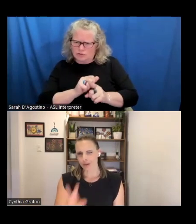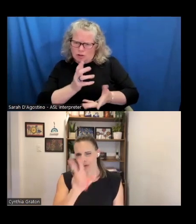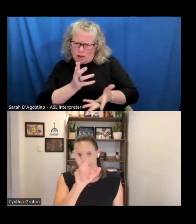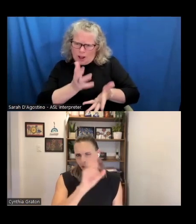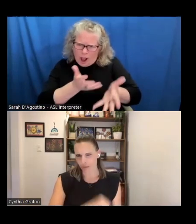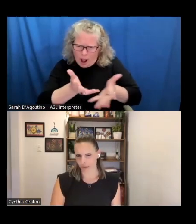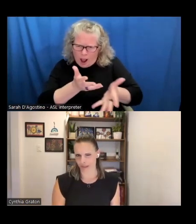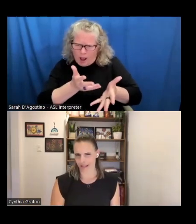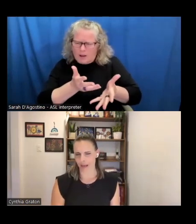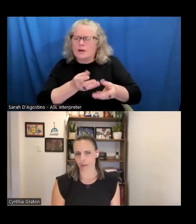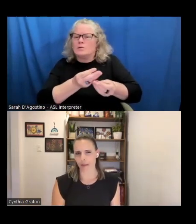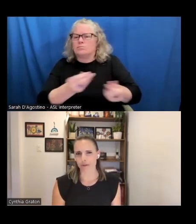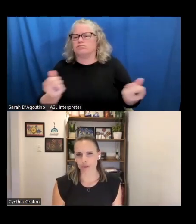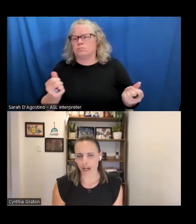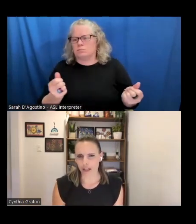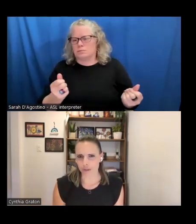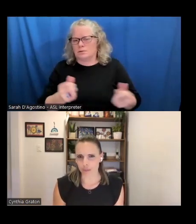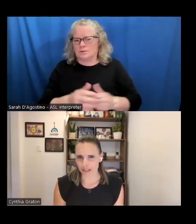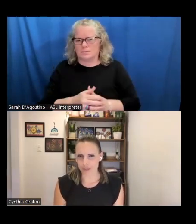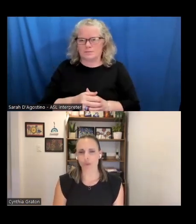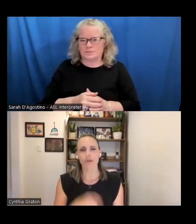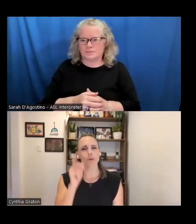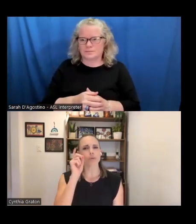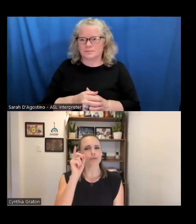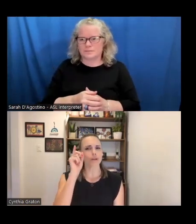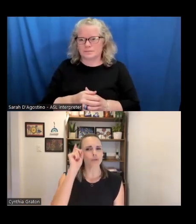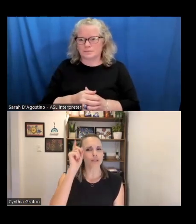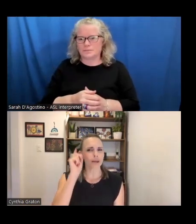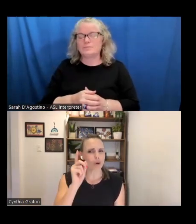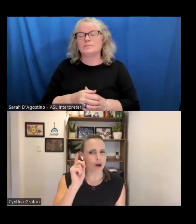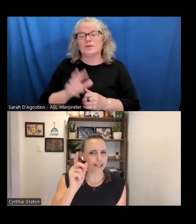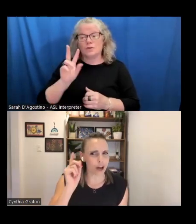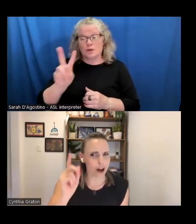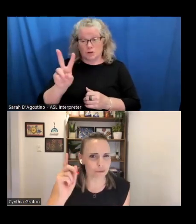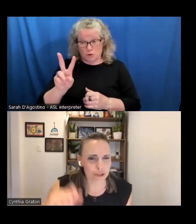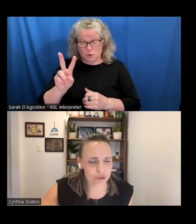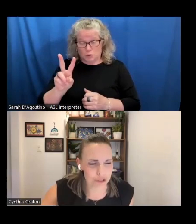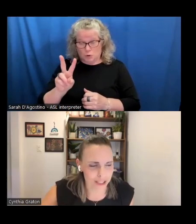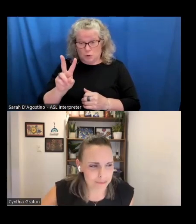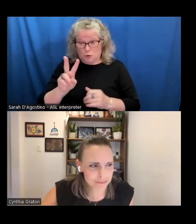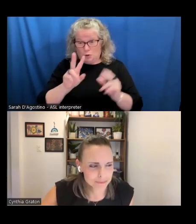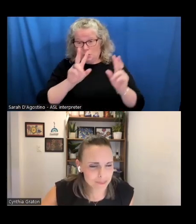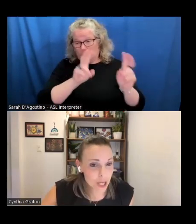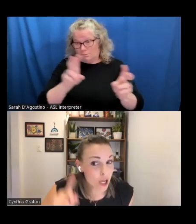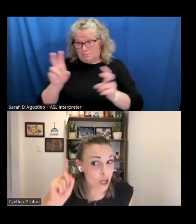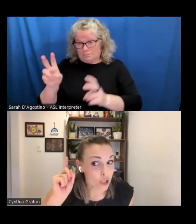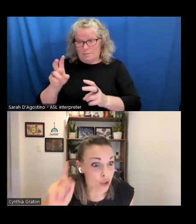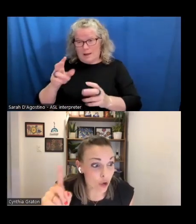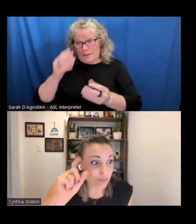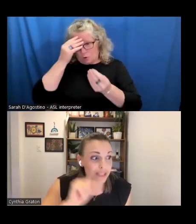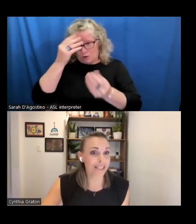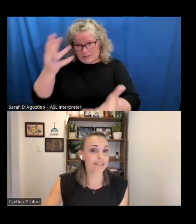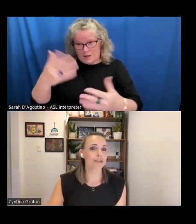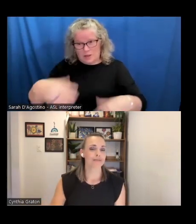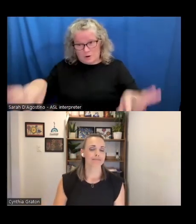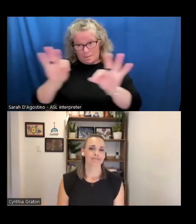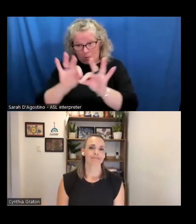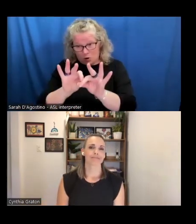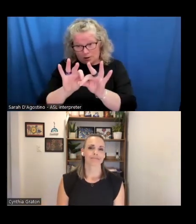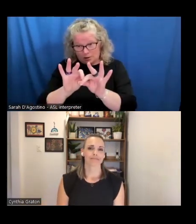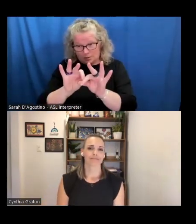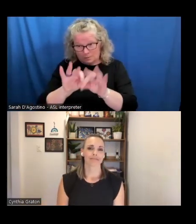Remember these two mantras that I'm about to tell you because we will refer to them quite often today. Don't be